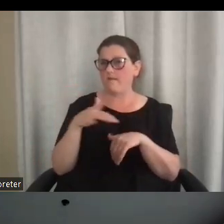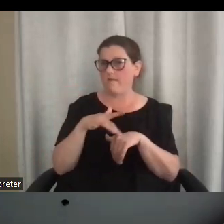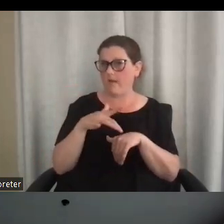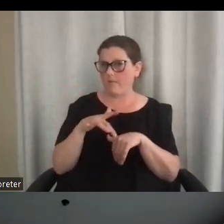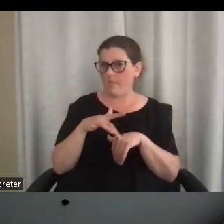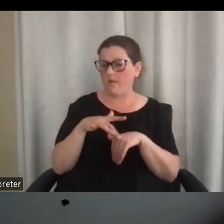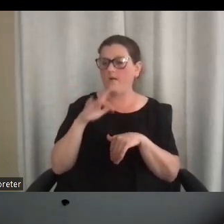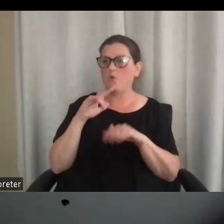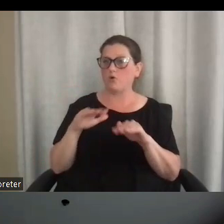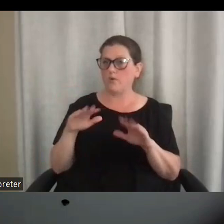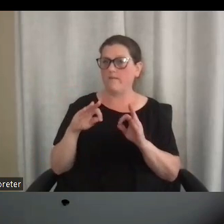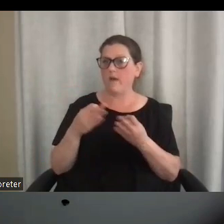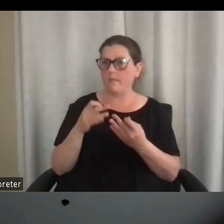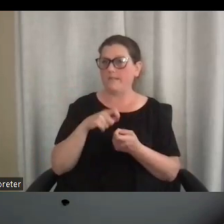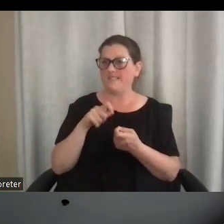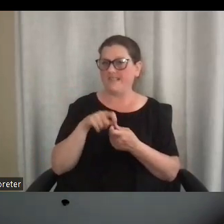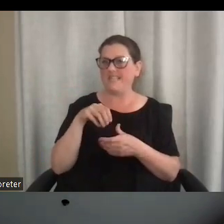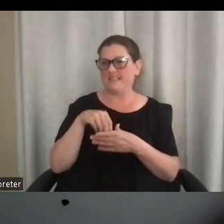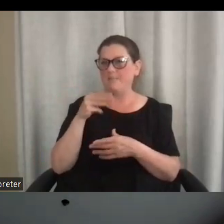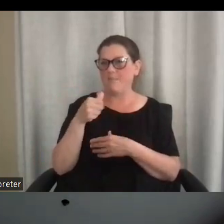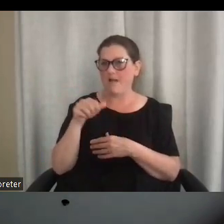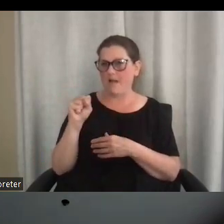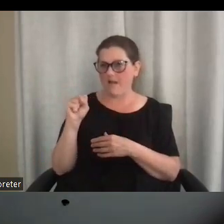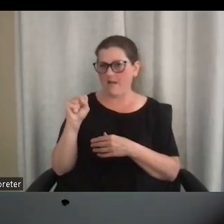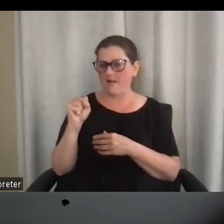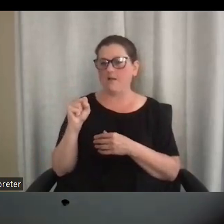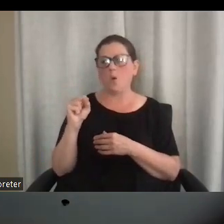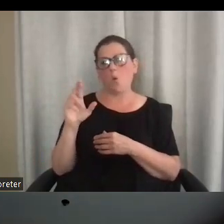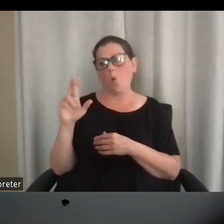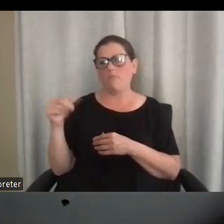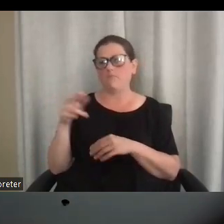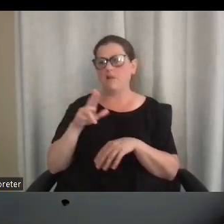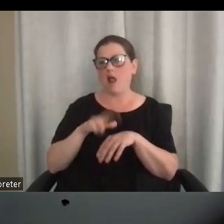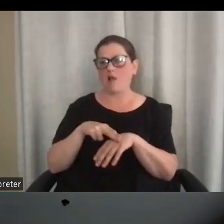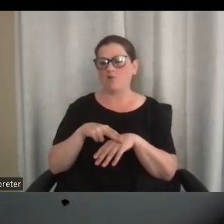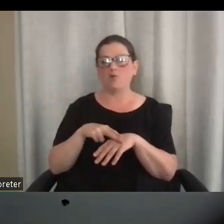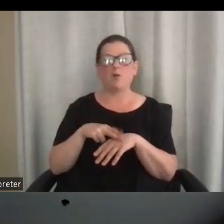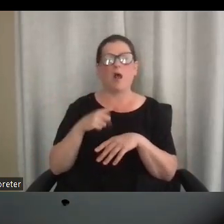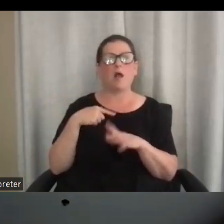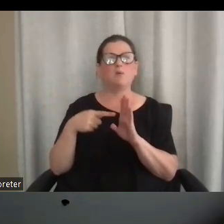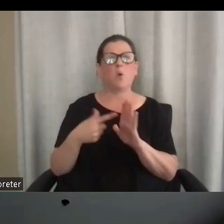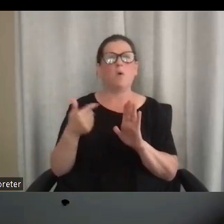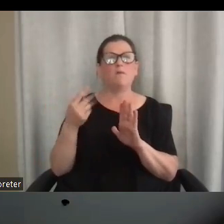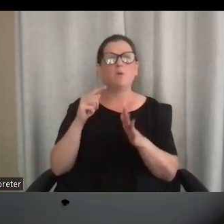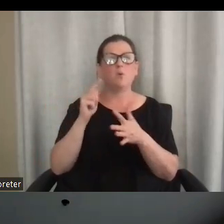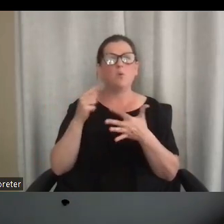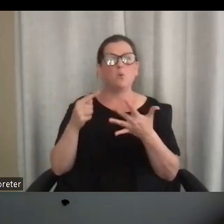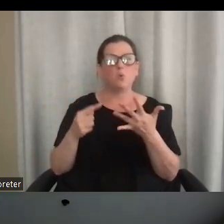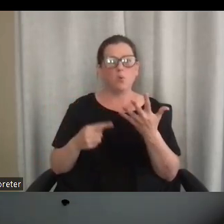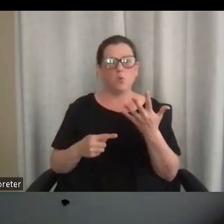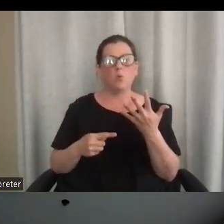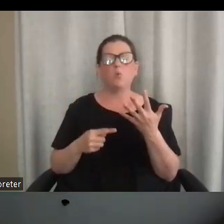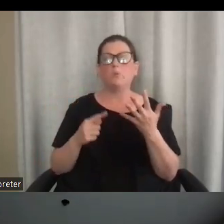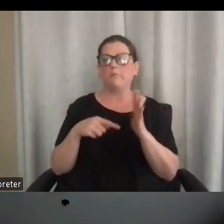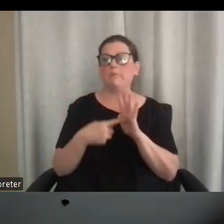families, specifically within Massachusetts or other national resources. And I can walk through a few of what these resources are to give an example